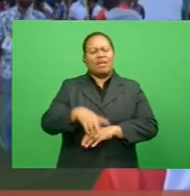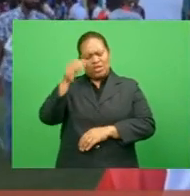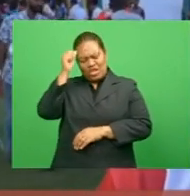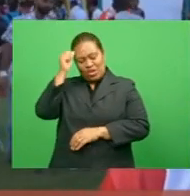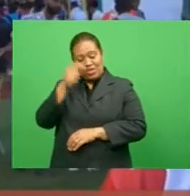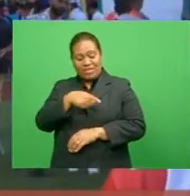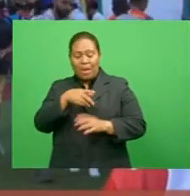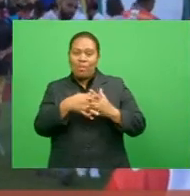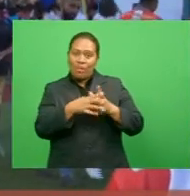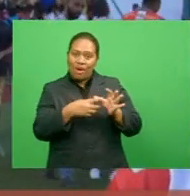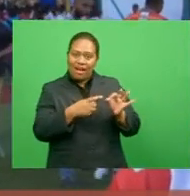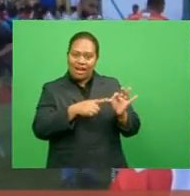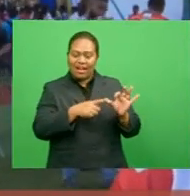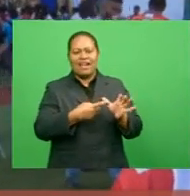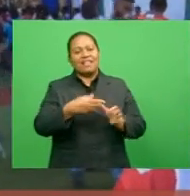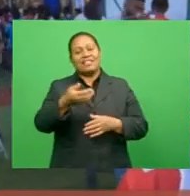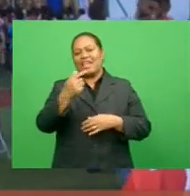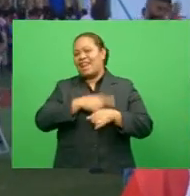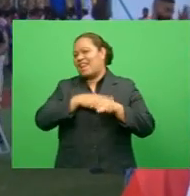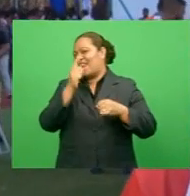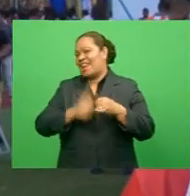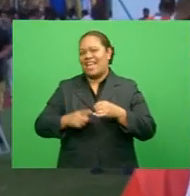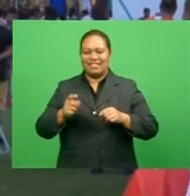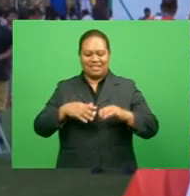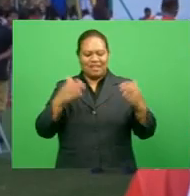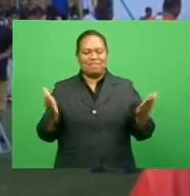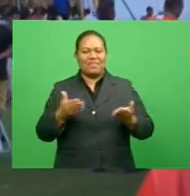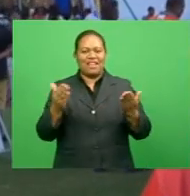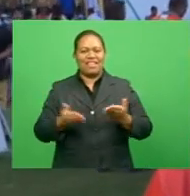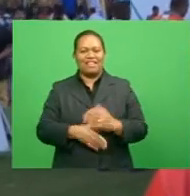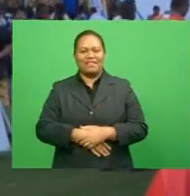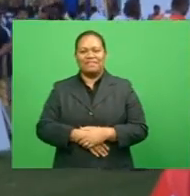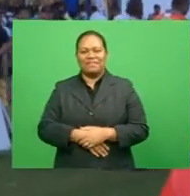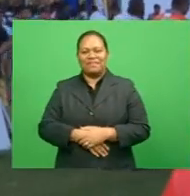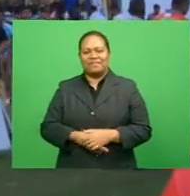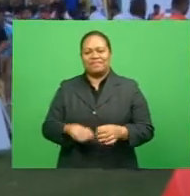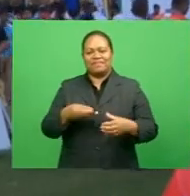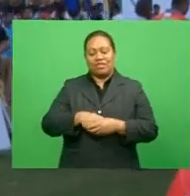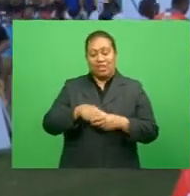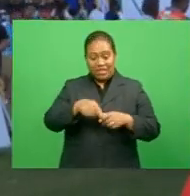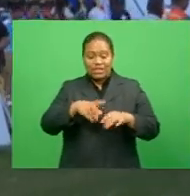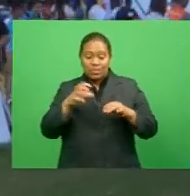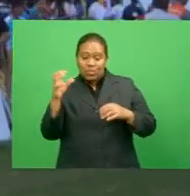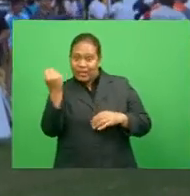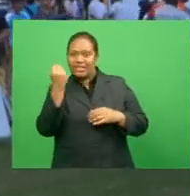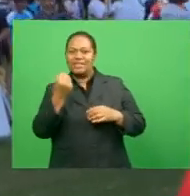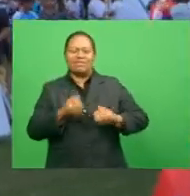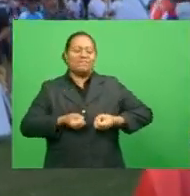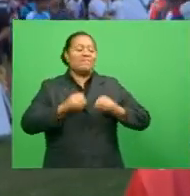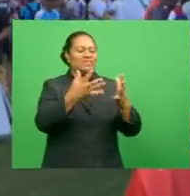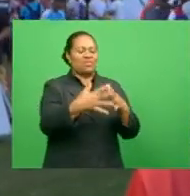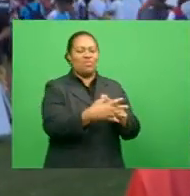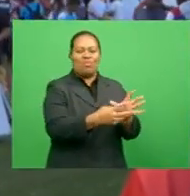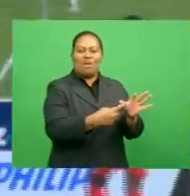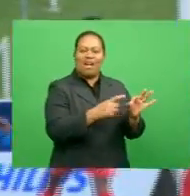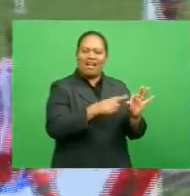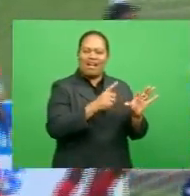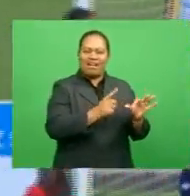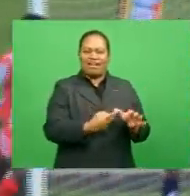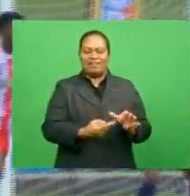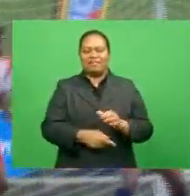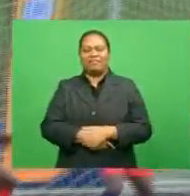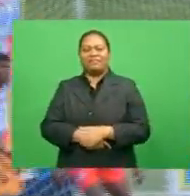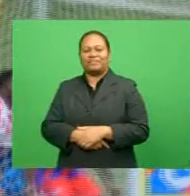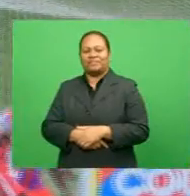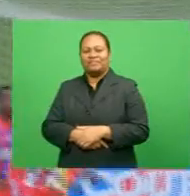It is his last IDC, his last for Lambasa. This win is dedicated to Taniela Wanga.